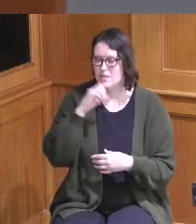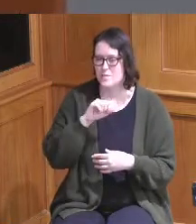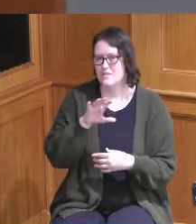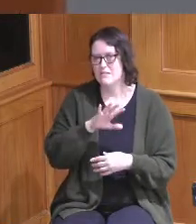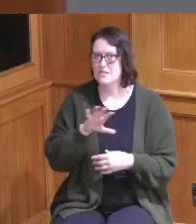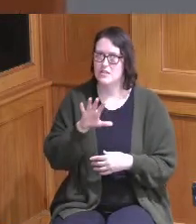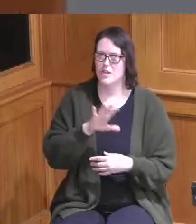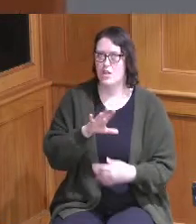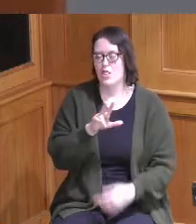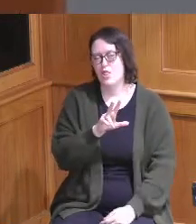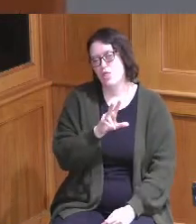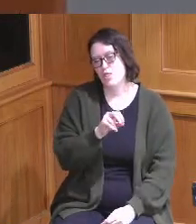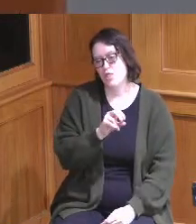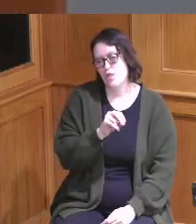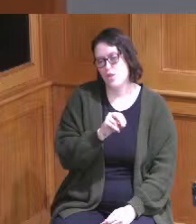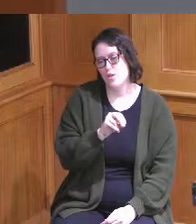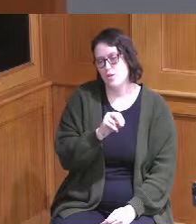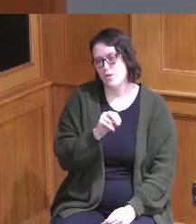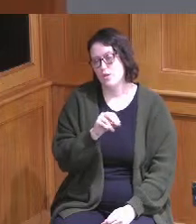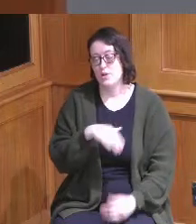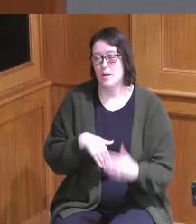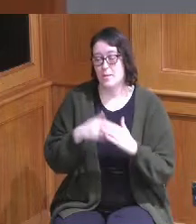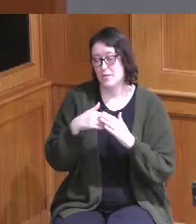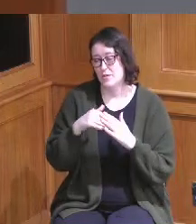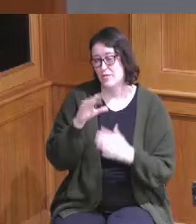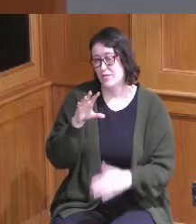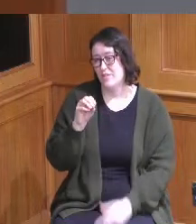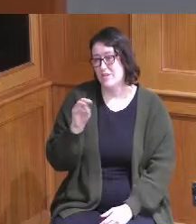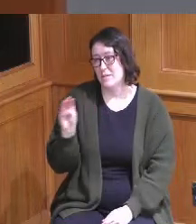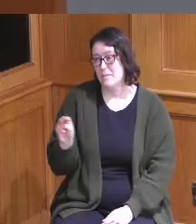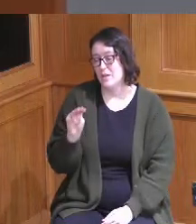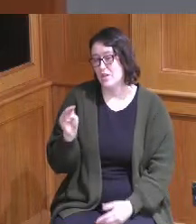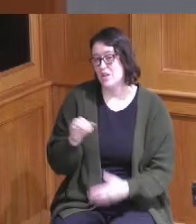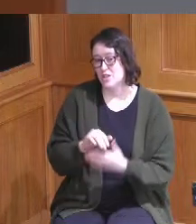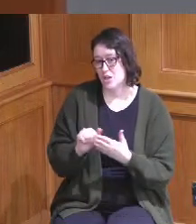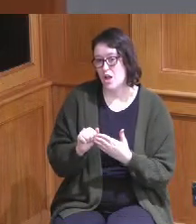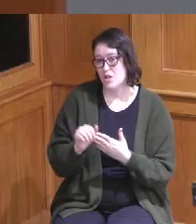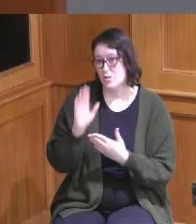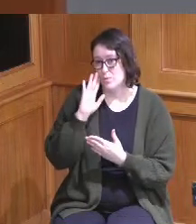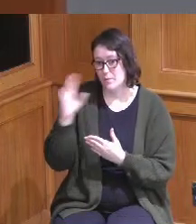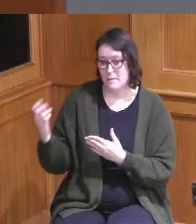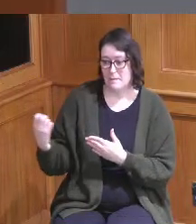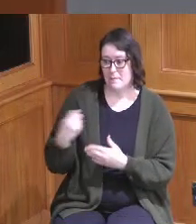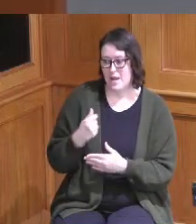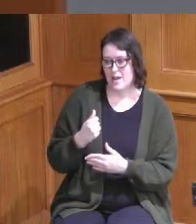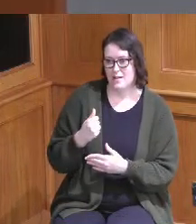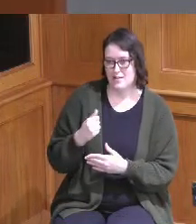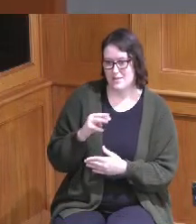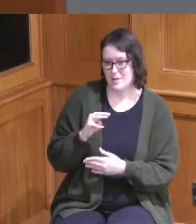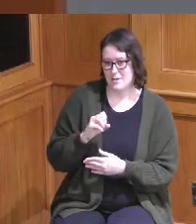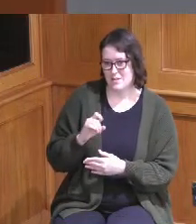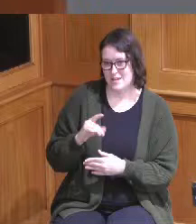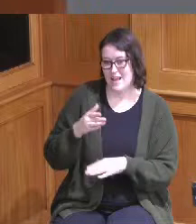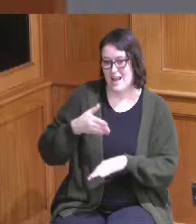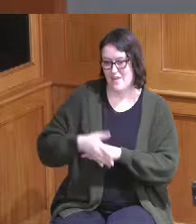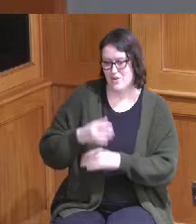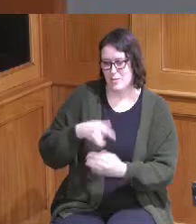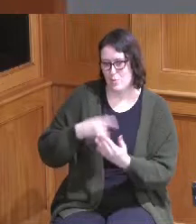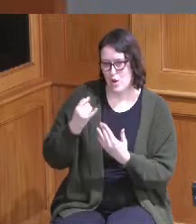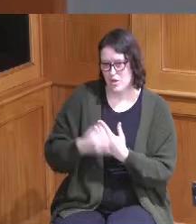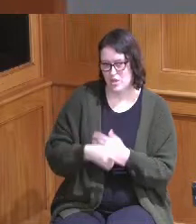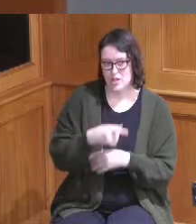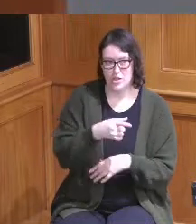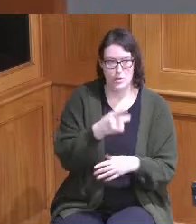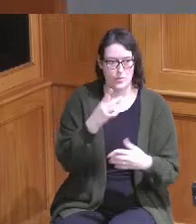in the range of up to $50 million will come back to us after the project is completed and the county files this